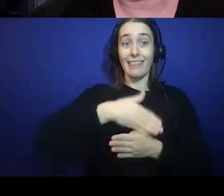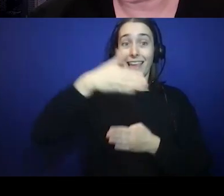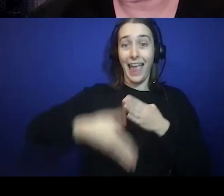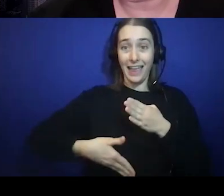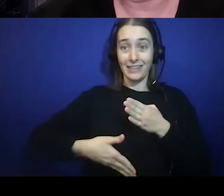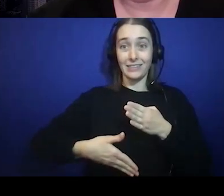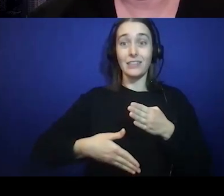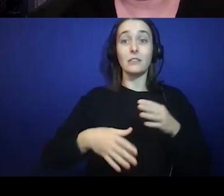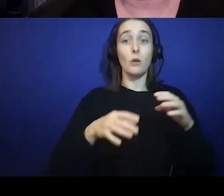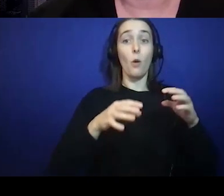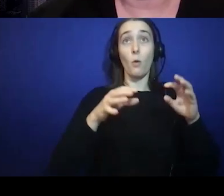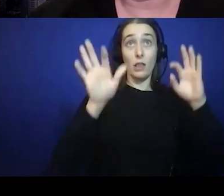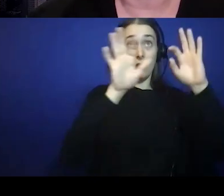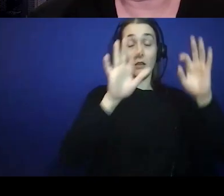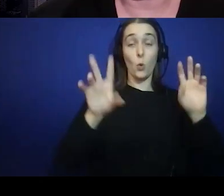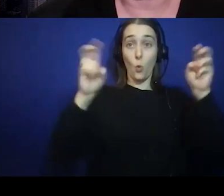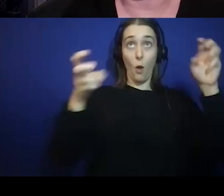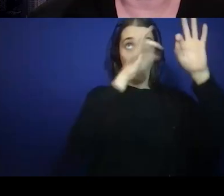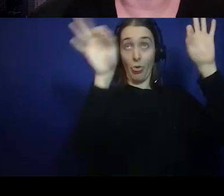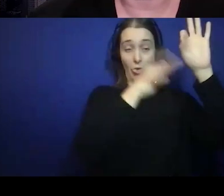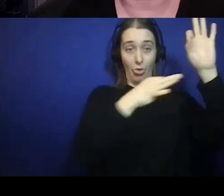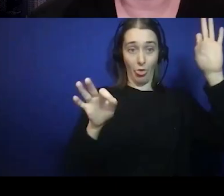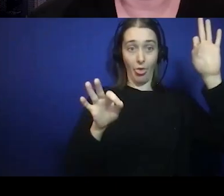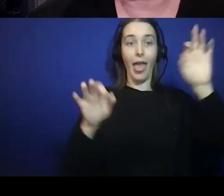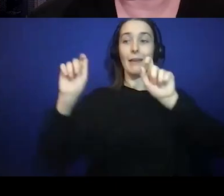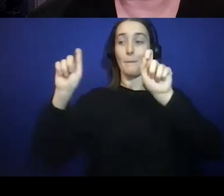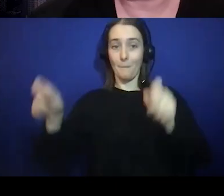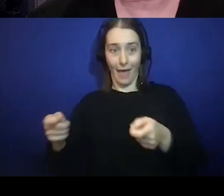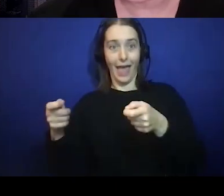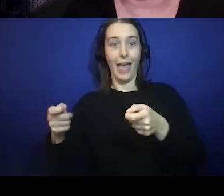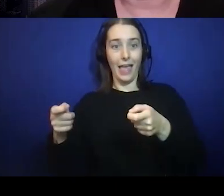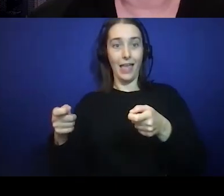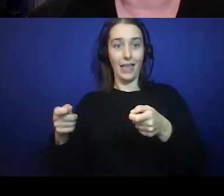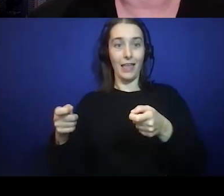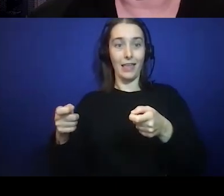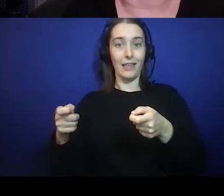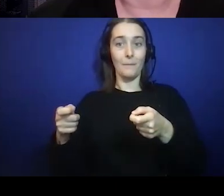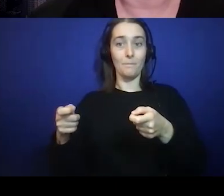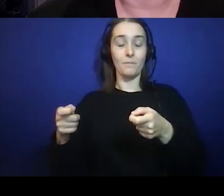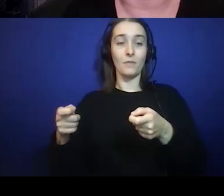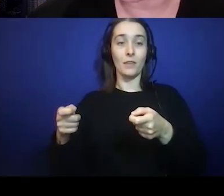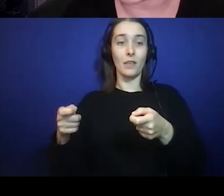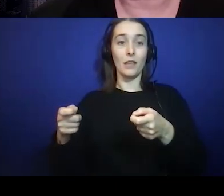word approaches, then you have the parenthetical citation at the end, and